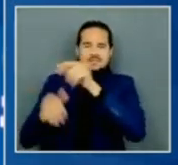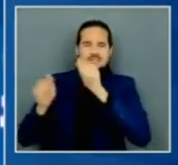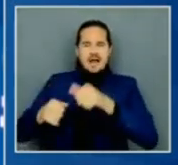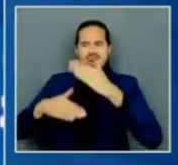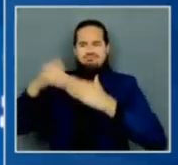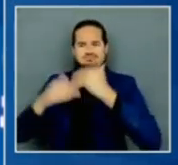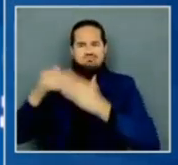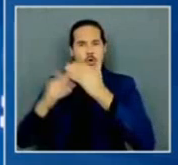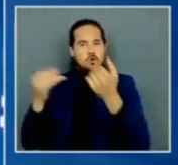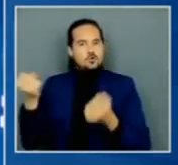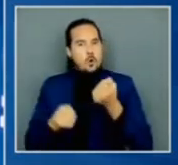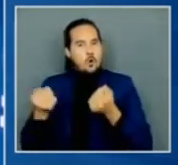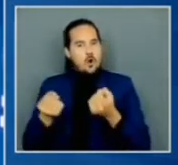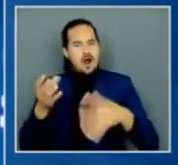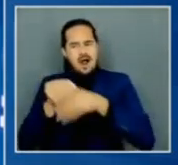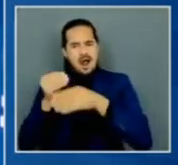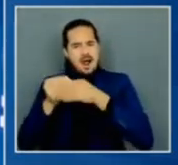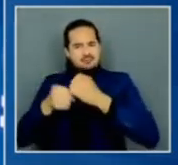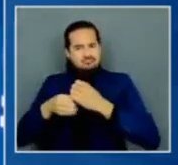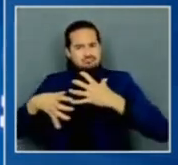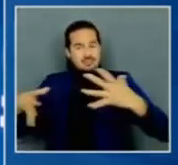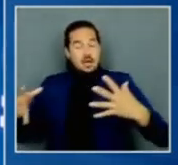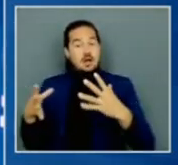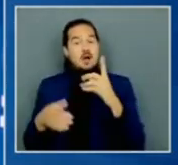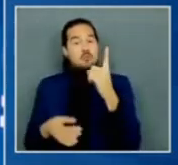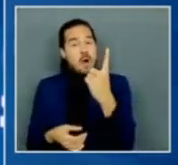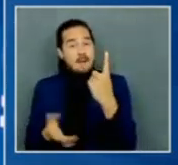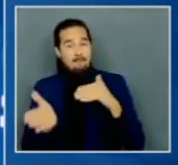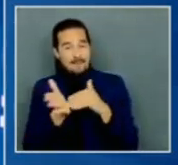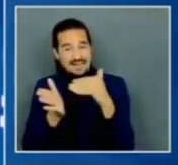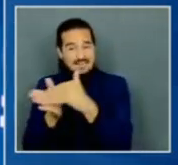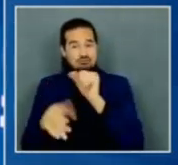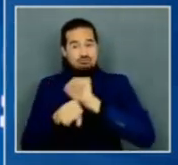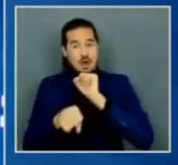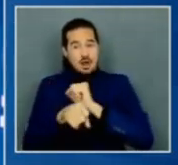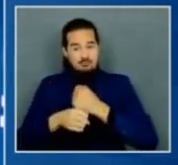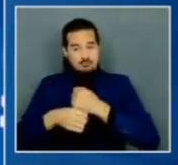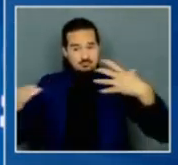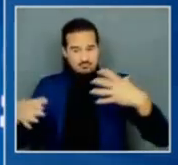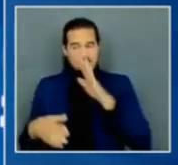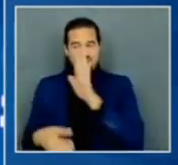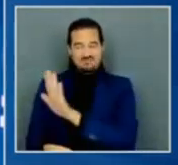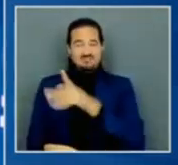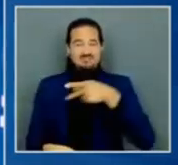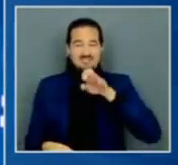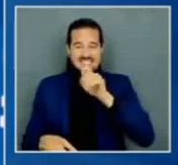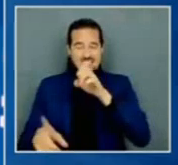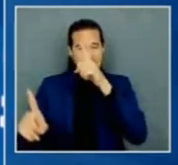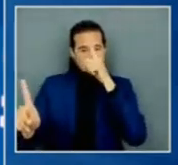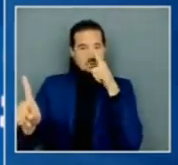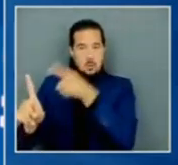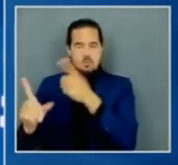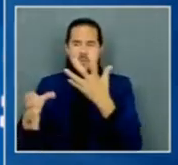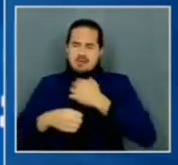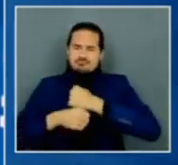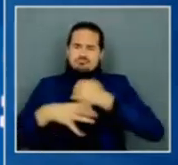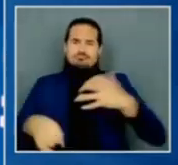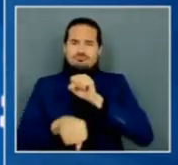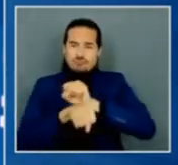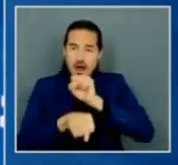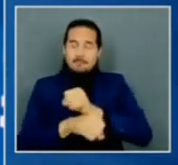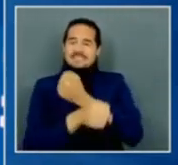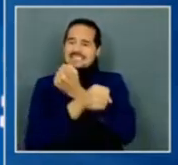Midwest, building cars. You know, Pete's can also carry out the department's duty to keep Americans safe on our roads and our highways and on